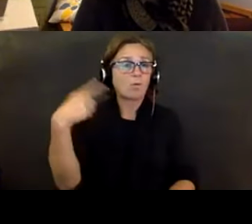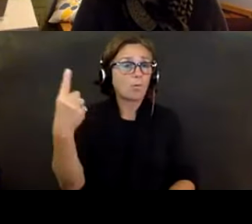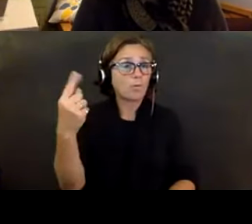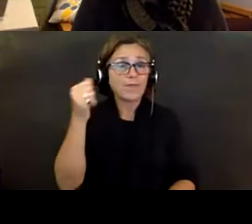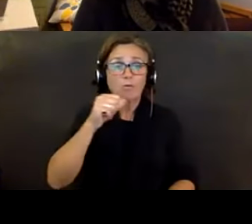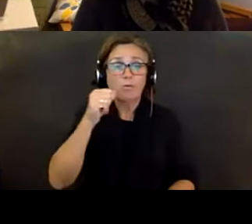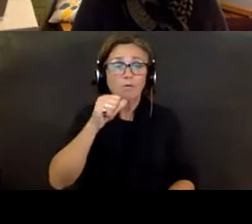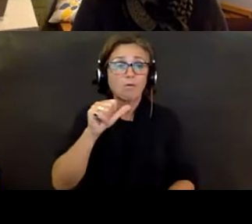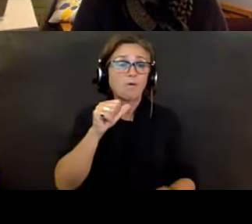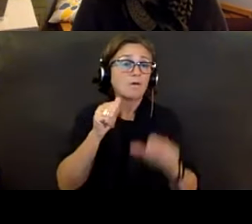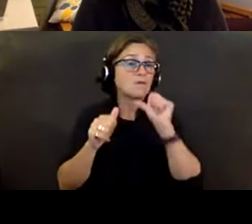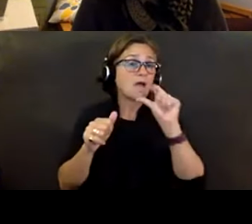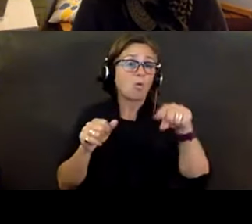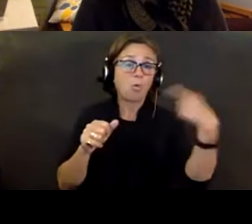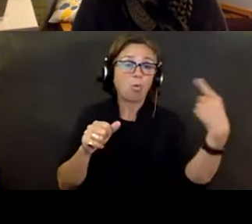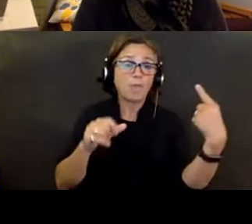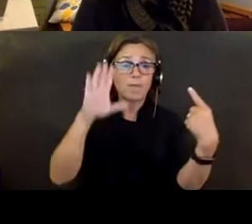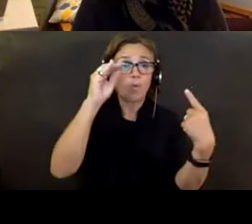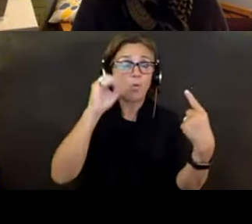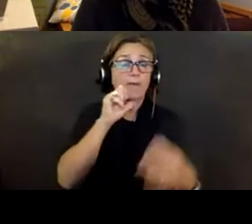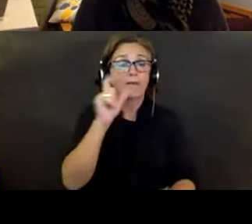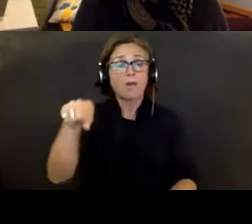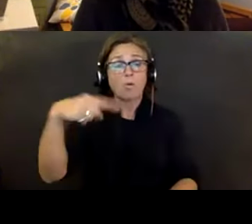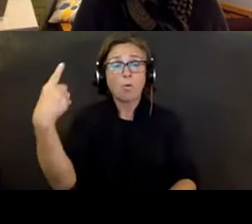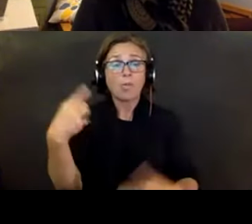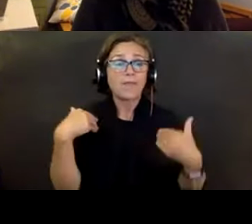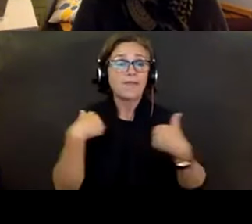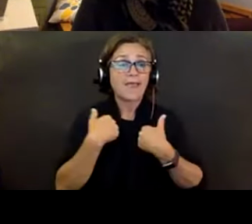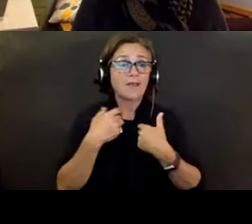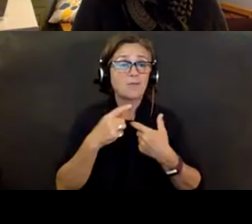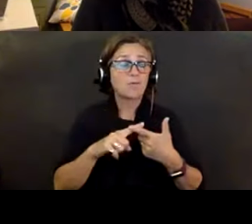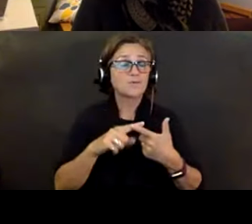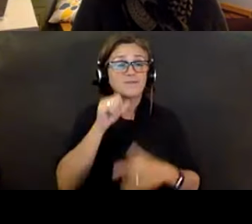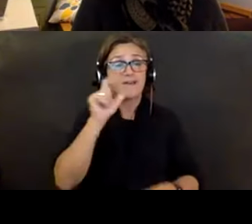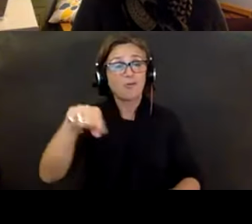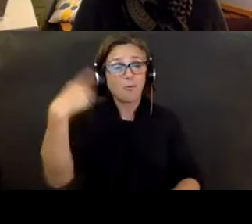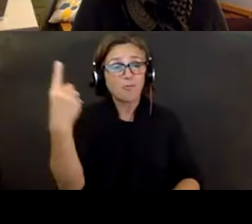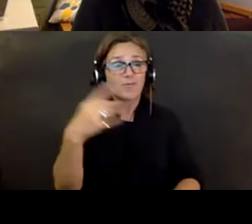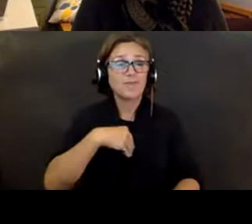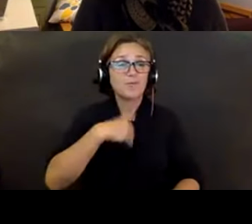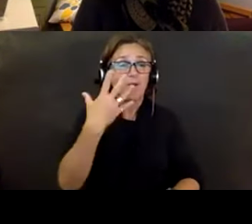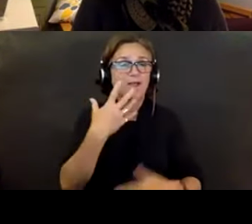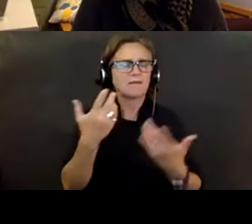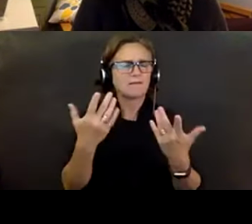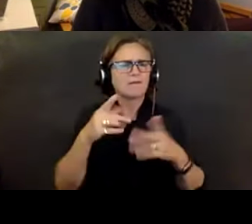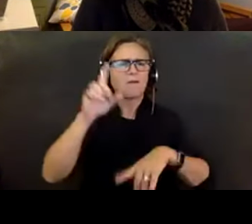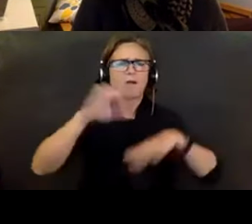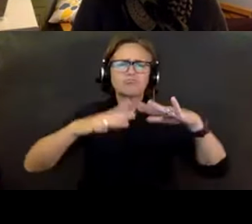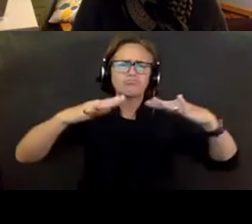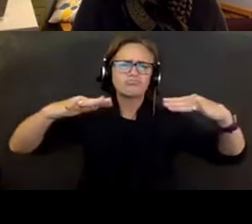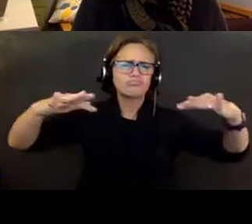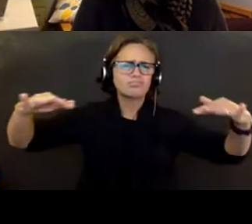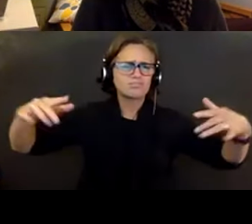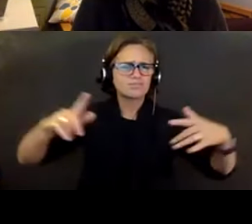boy books, you don't have all just animal books, right? You want the whole spectrum. And you want to have books that